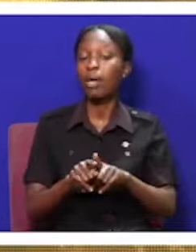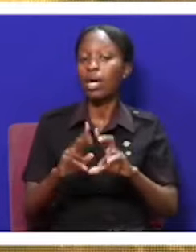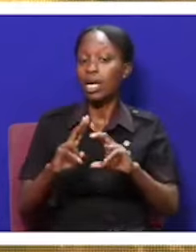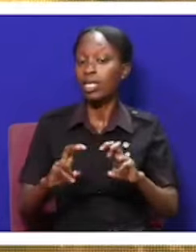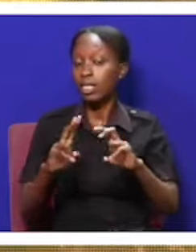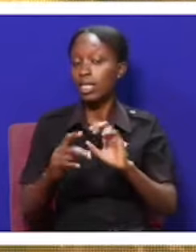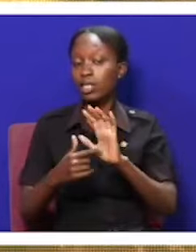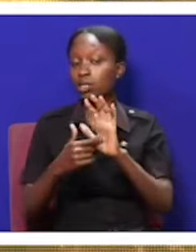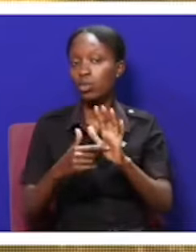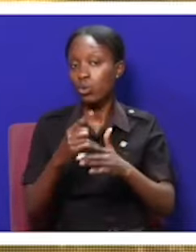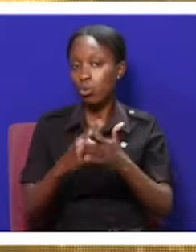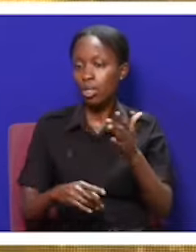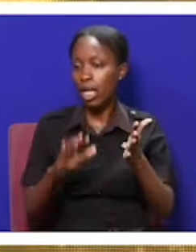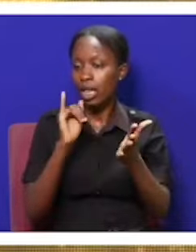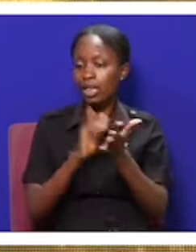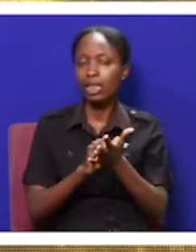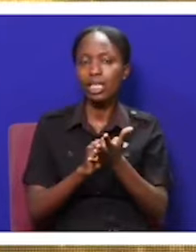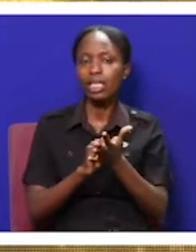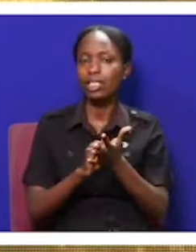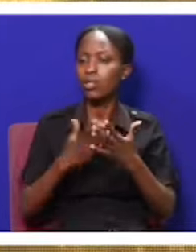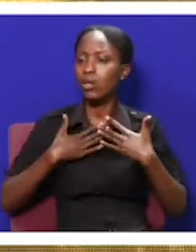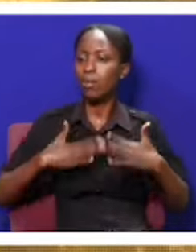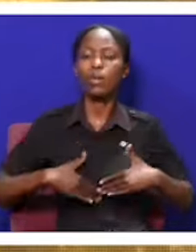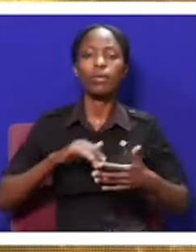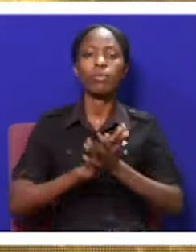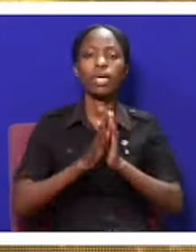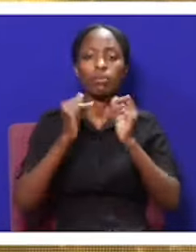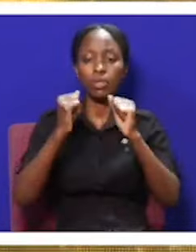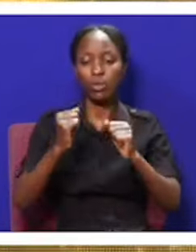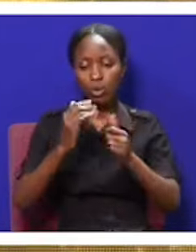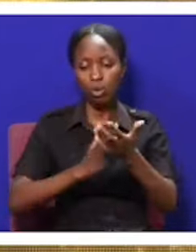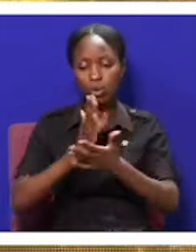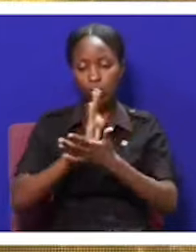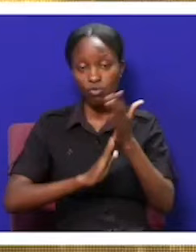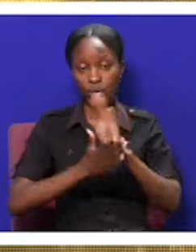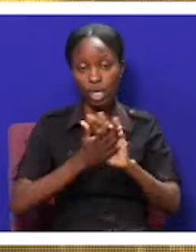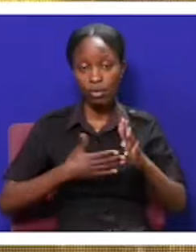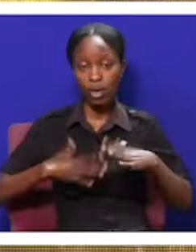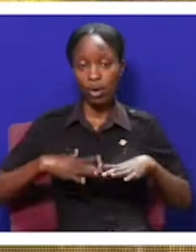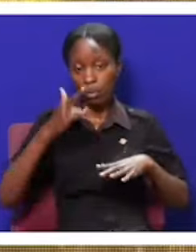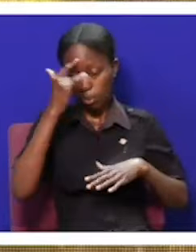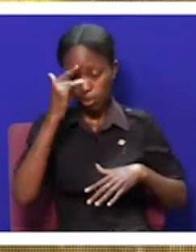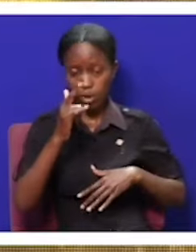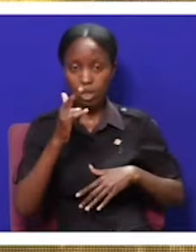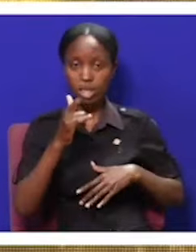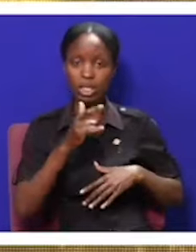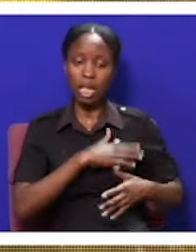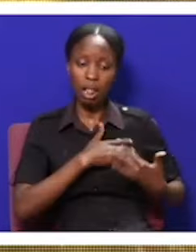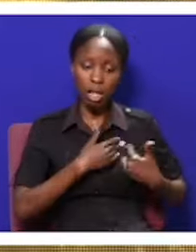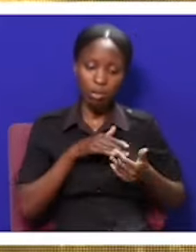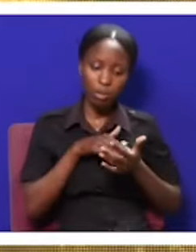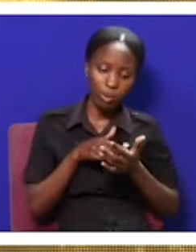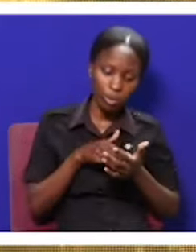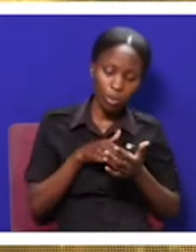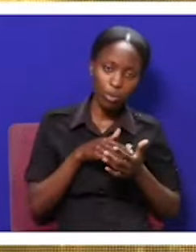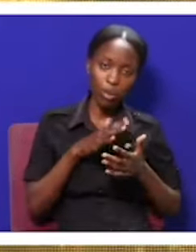your immunity will be stronger. Imagine, by just forgiving, because then your heart will be good. Your heart will be